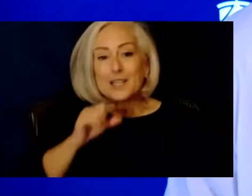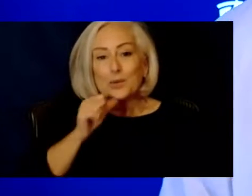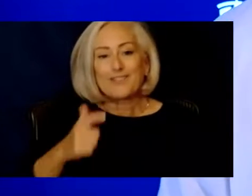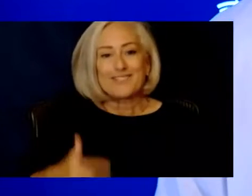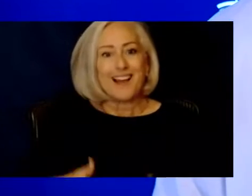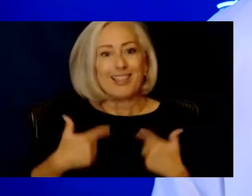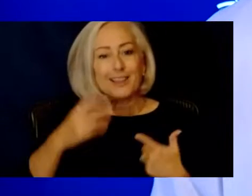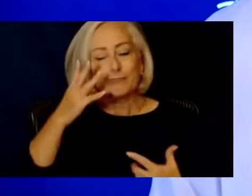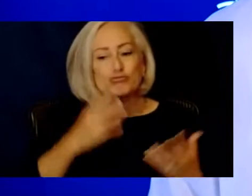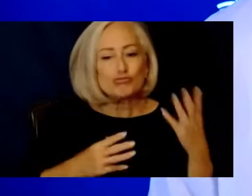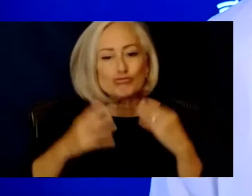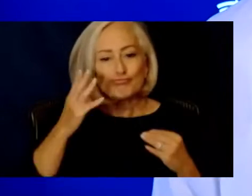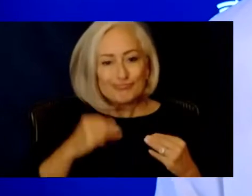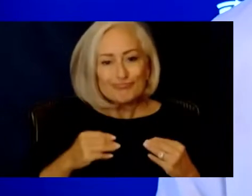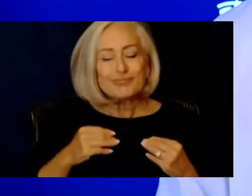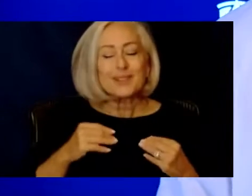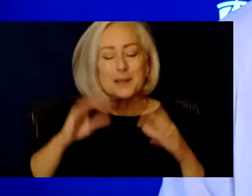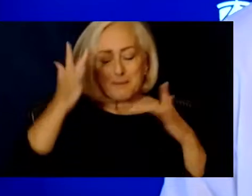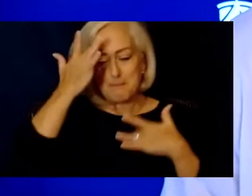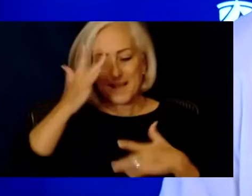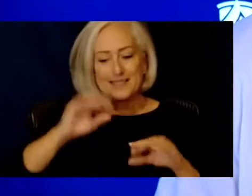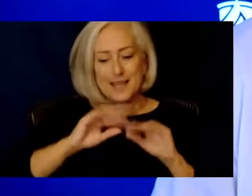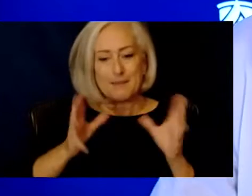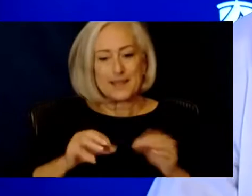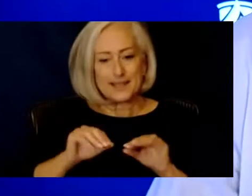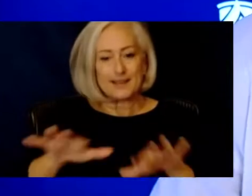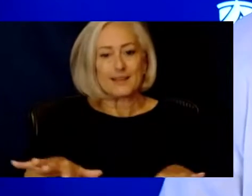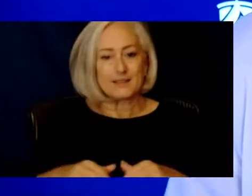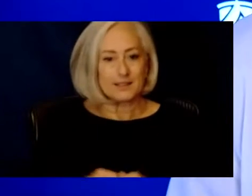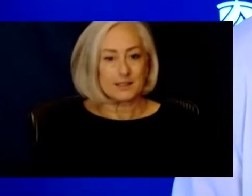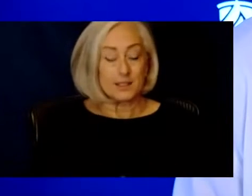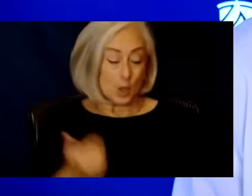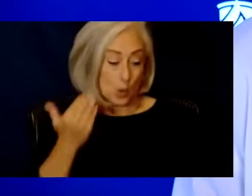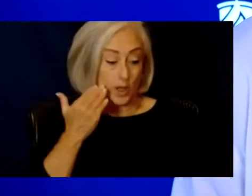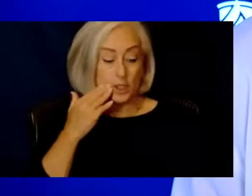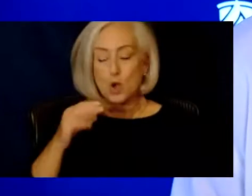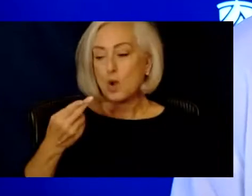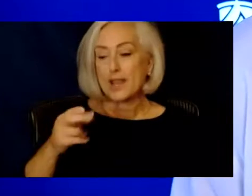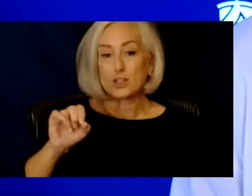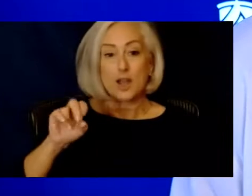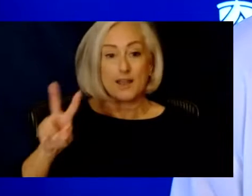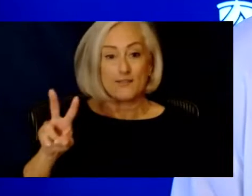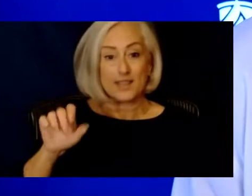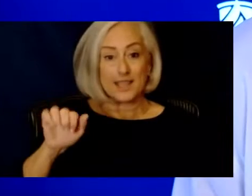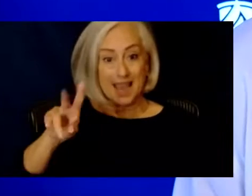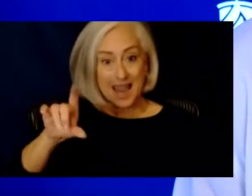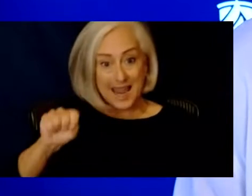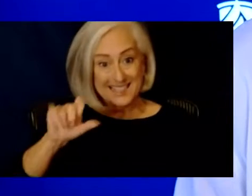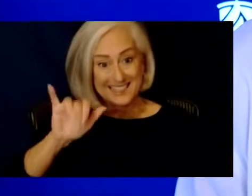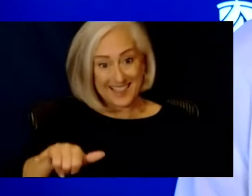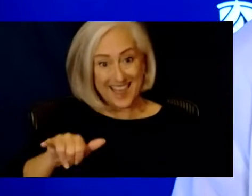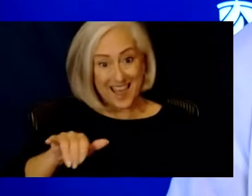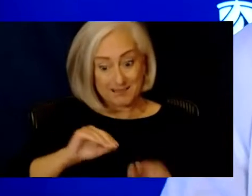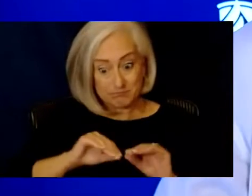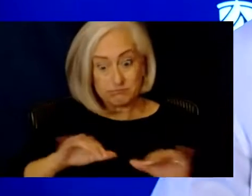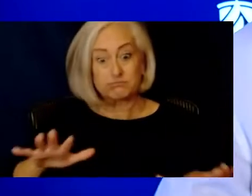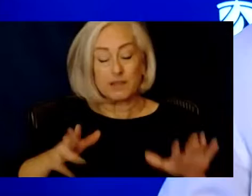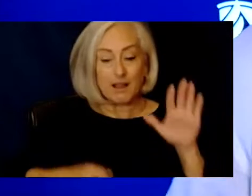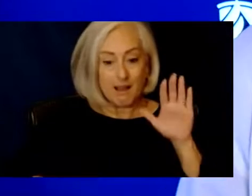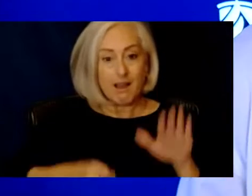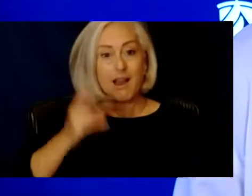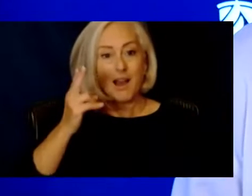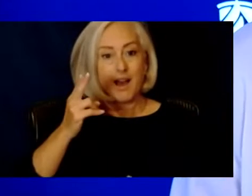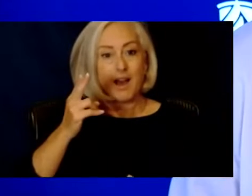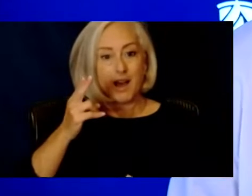all. We know that the HIV/AIDS epidemic was extremely high, in particular in the